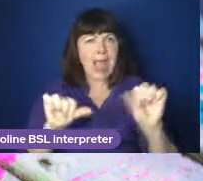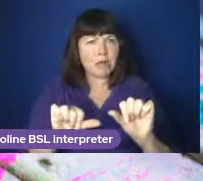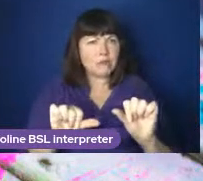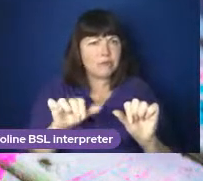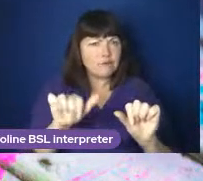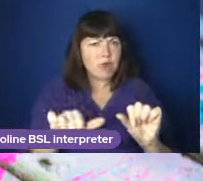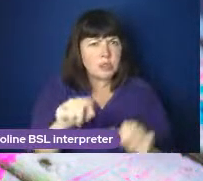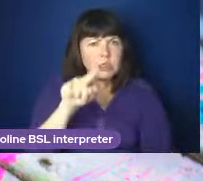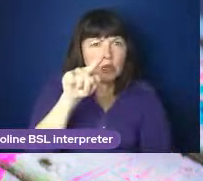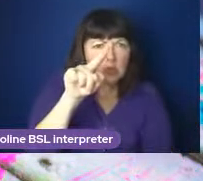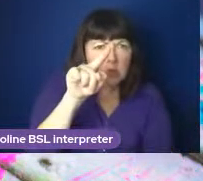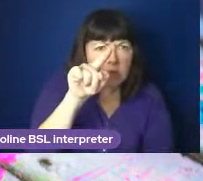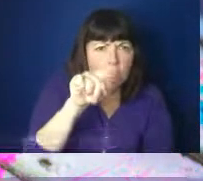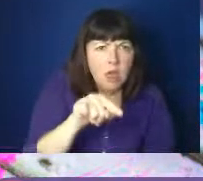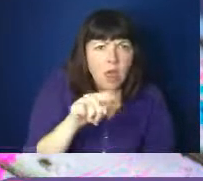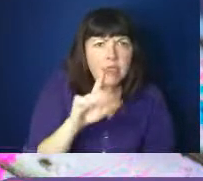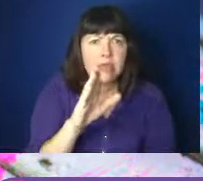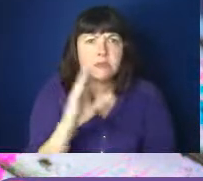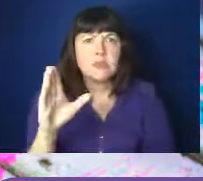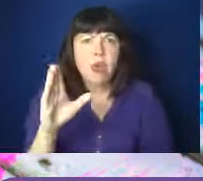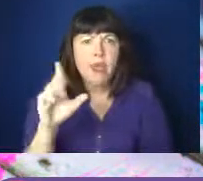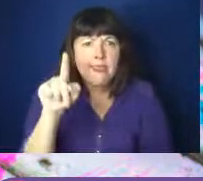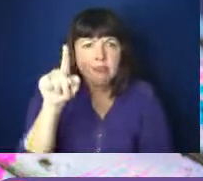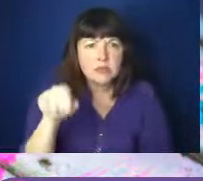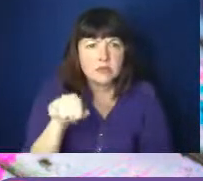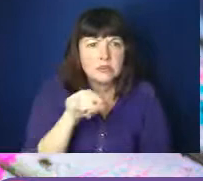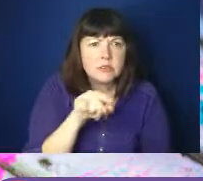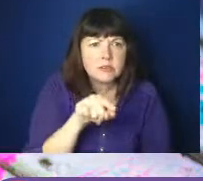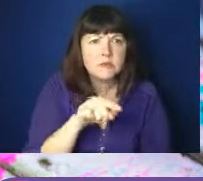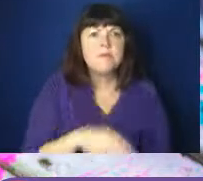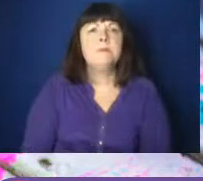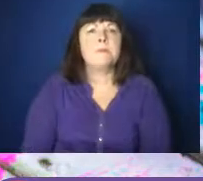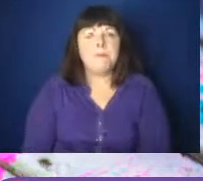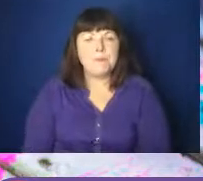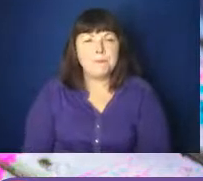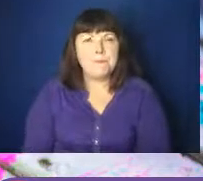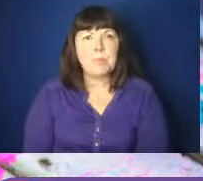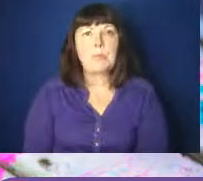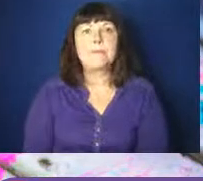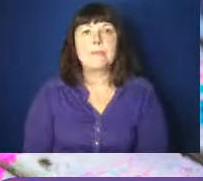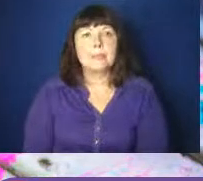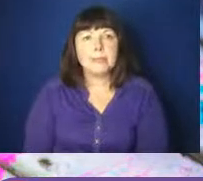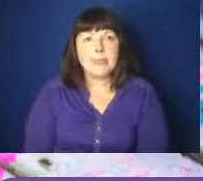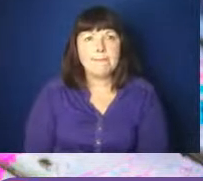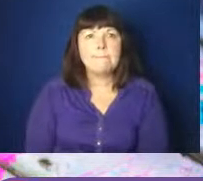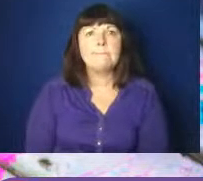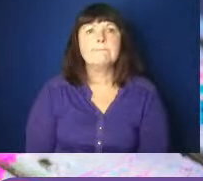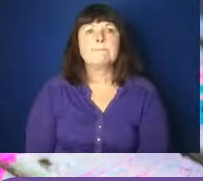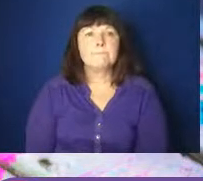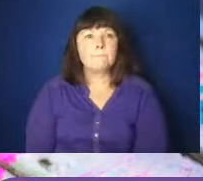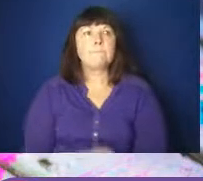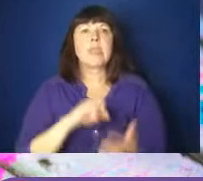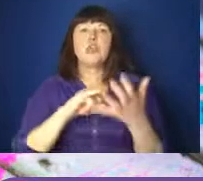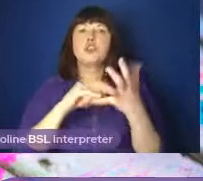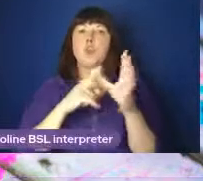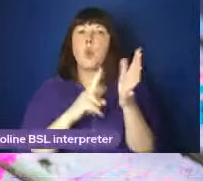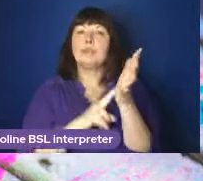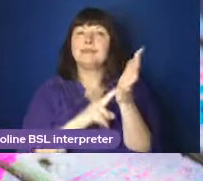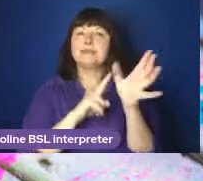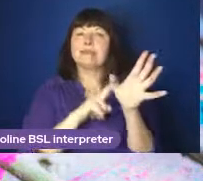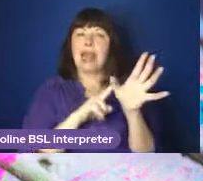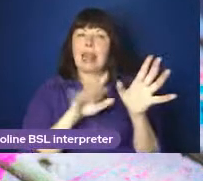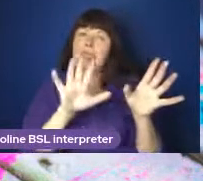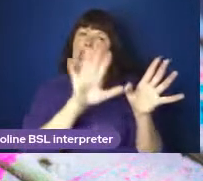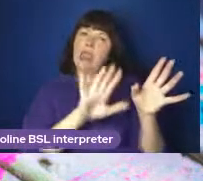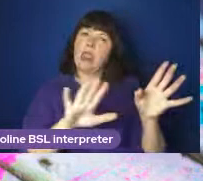Is it this bit at the side? No, that might be a different bit. So she said this amazing model that was